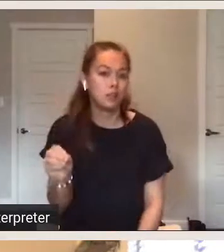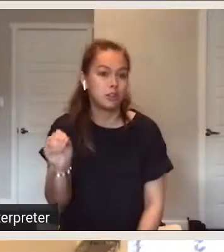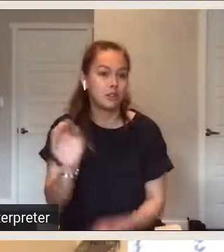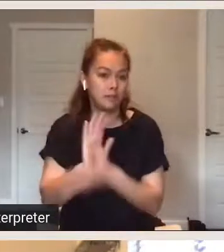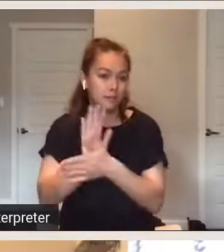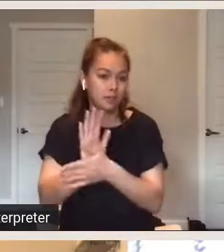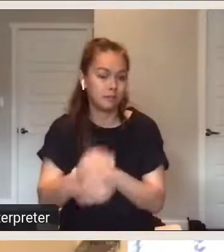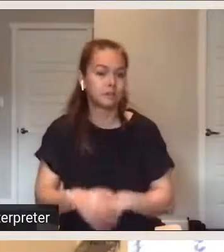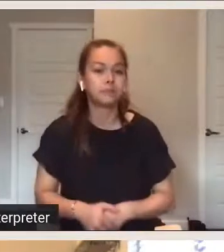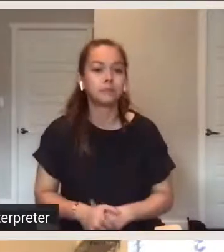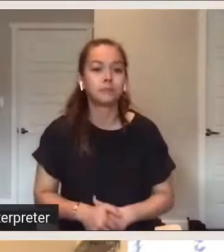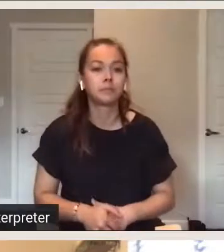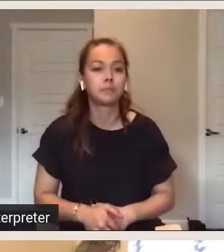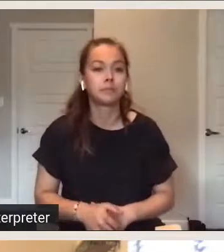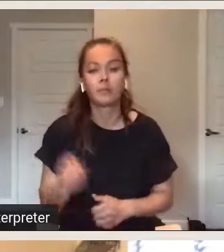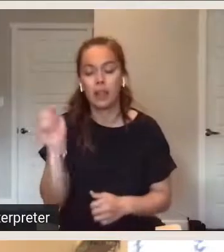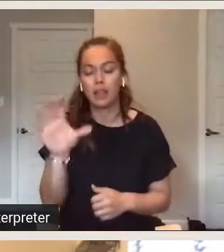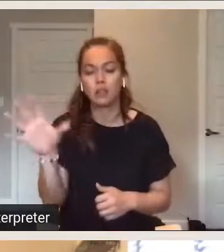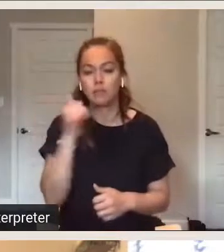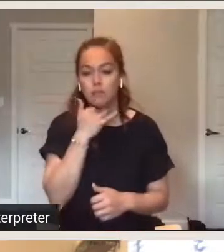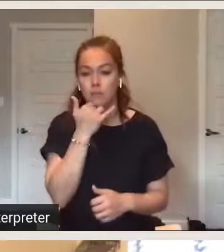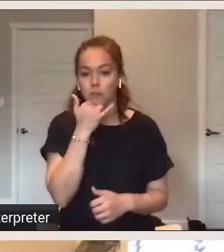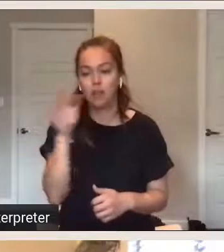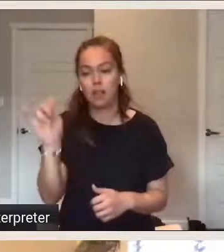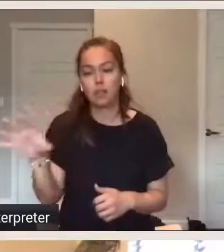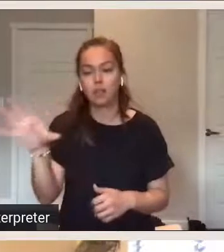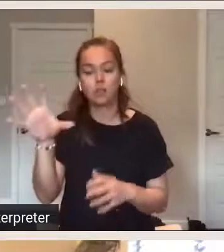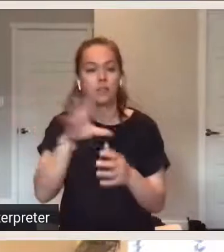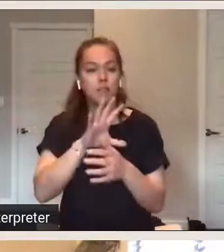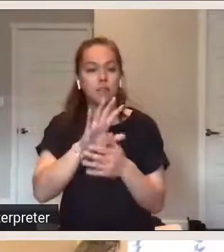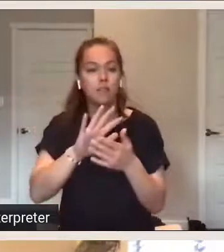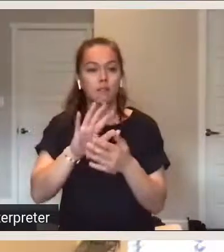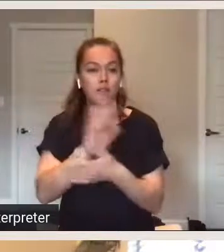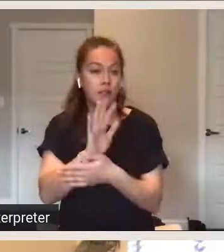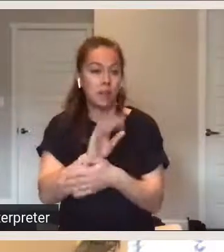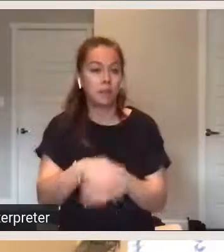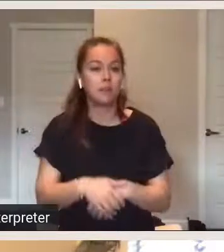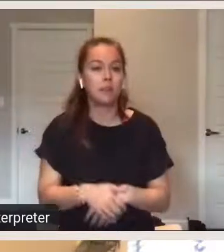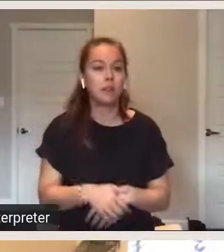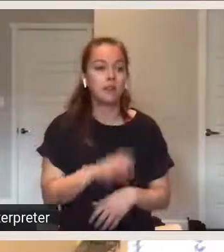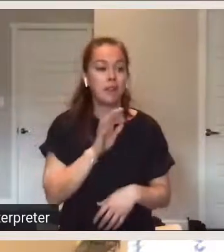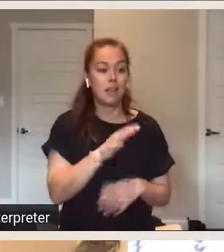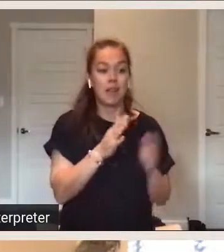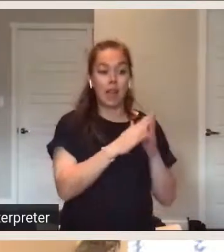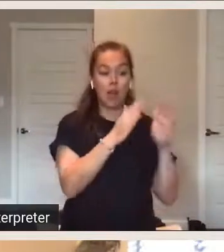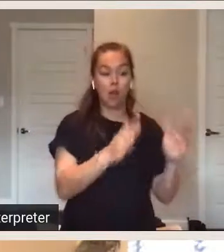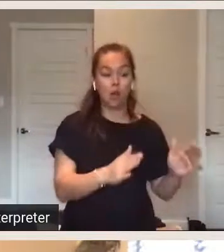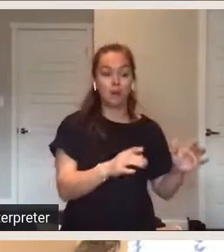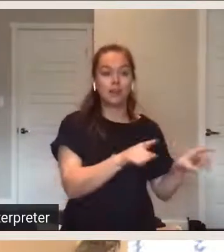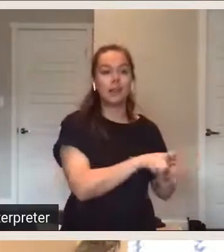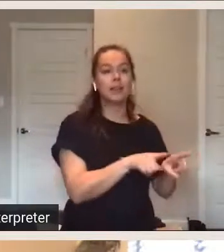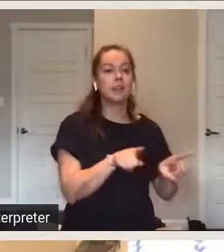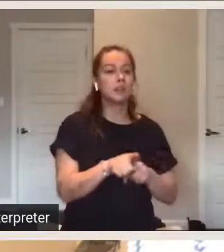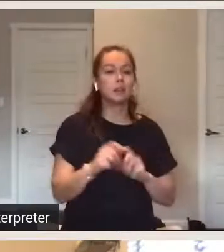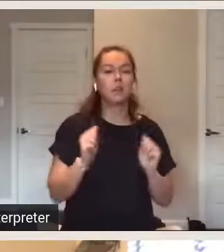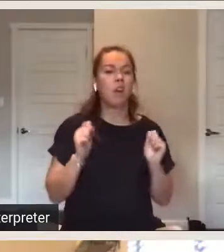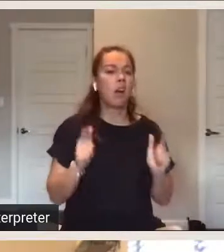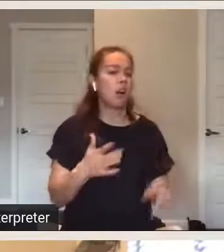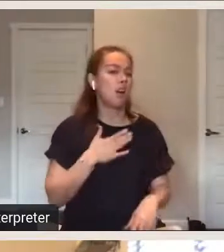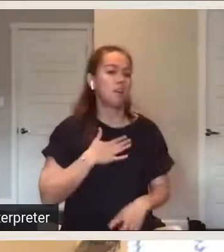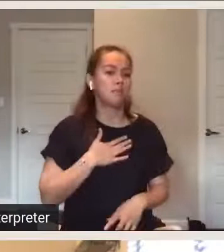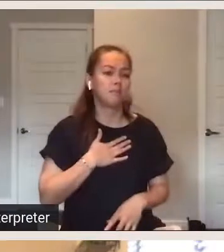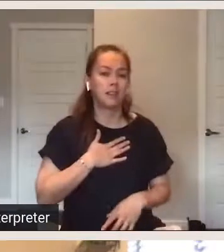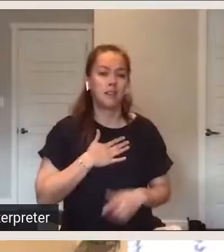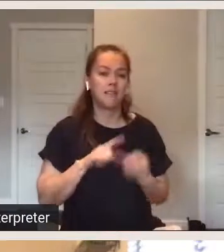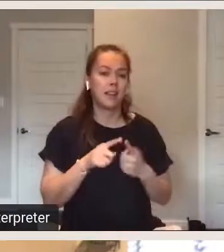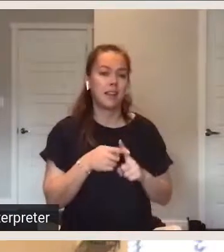like typical East Vancouver house, which like all my friends live in. The karaoke lounge is in Richmond. Thea and I scouted